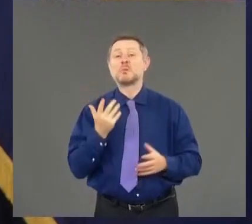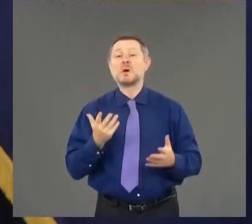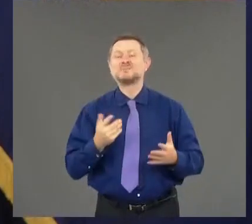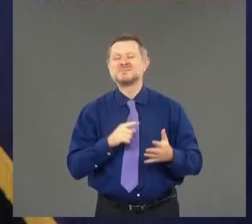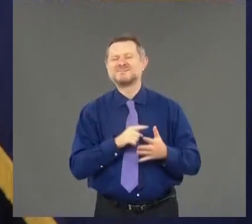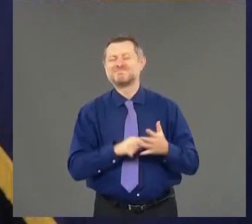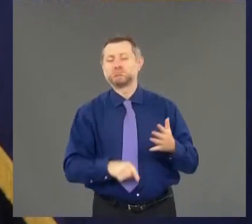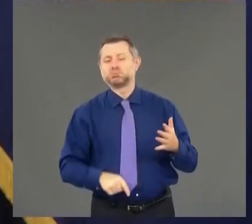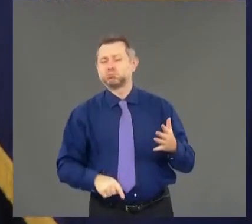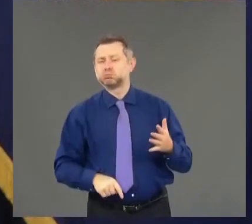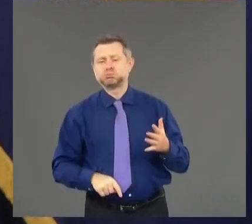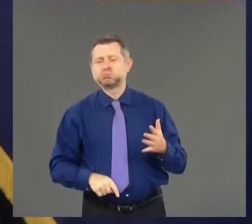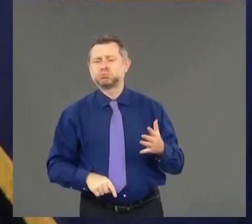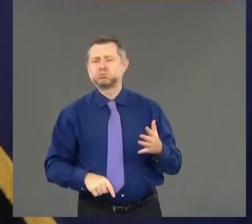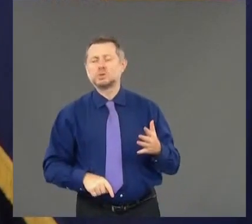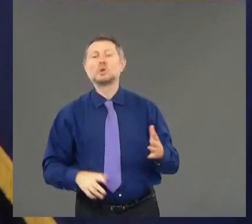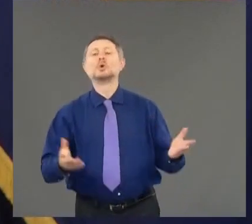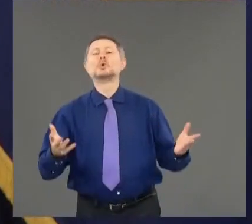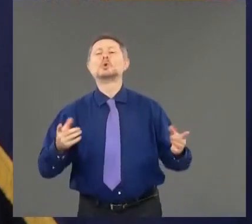Do something.